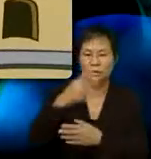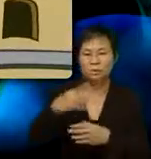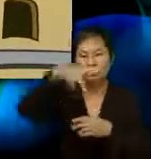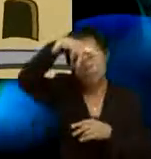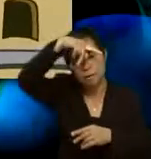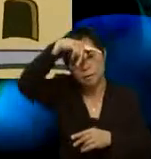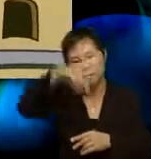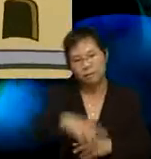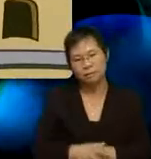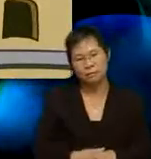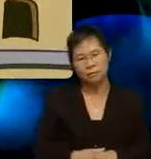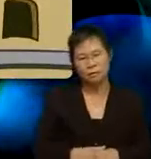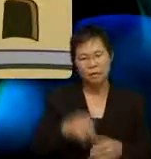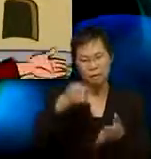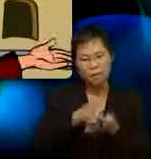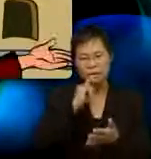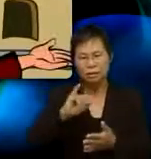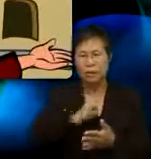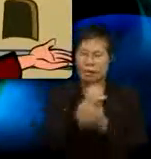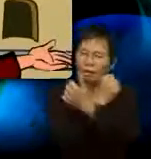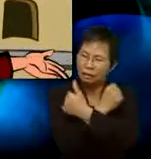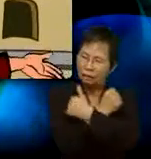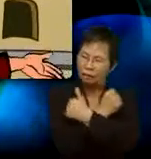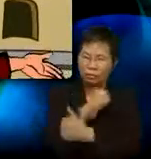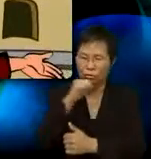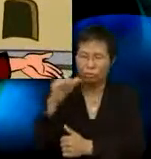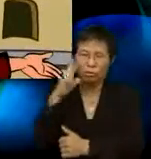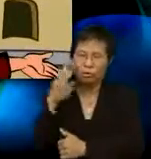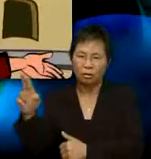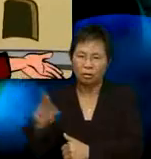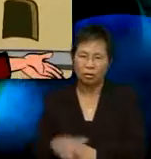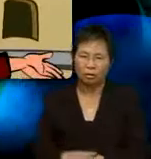prince." "It is you I love, not her."